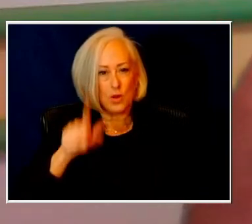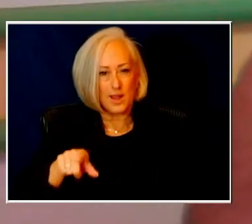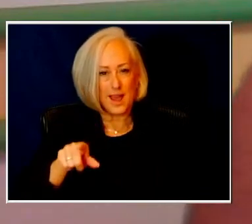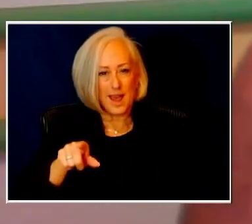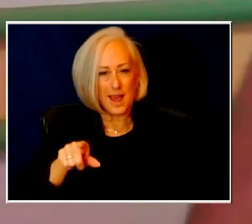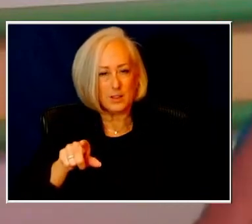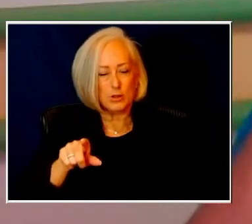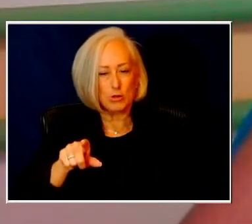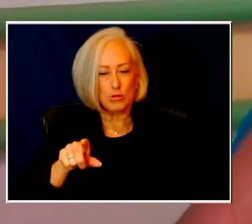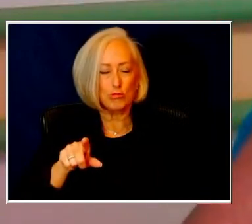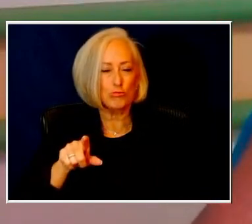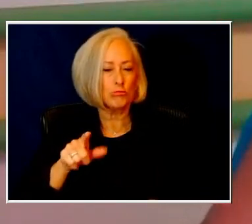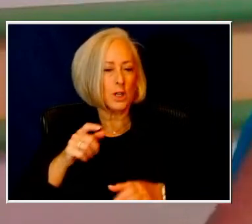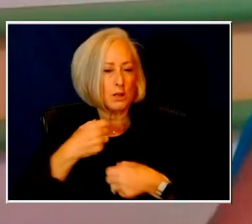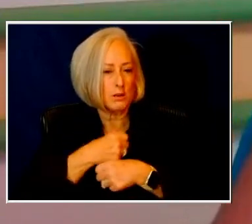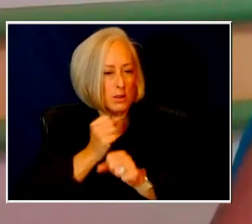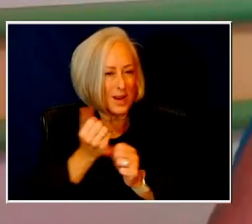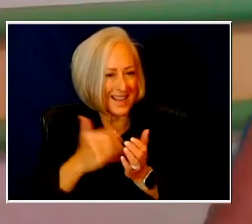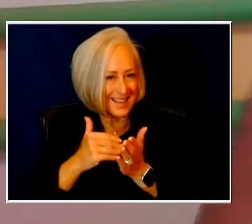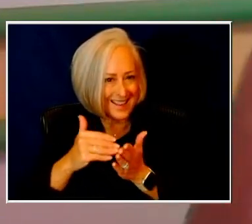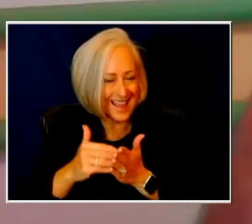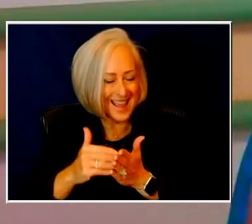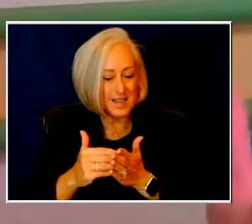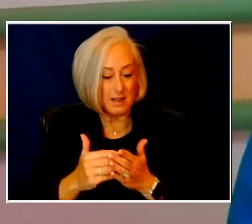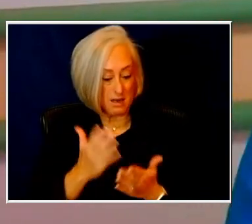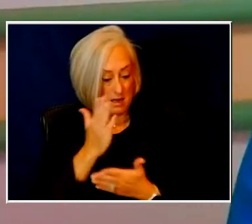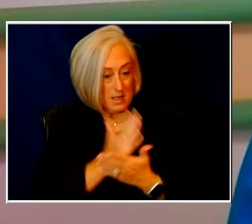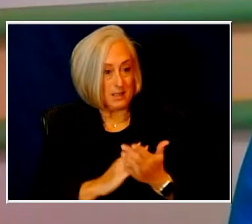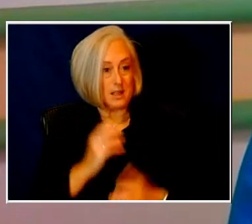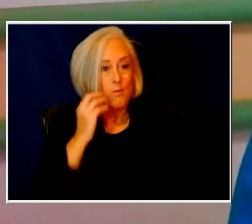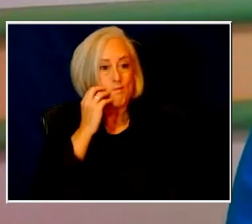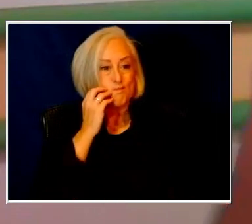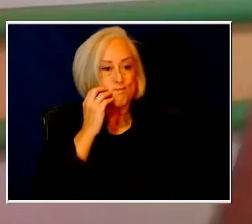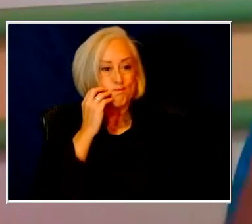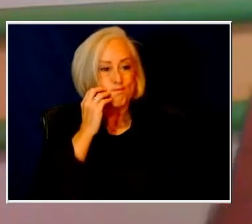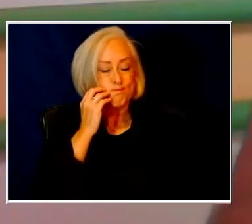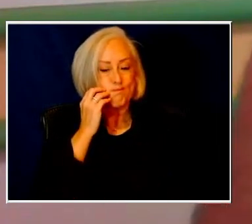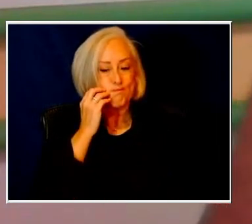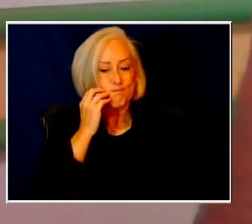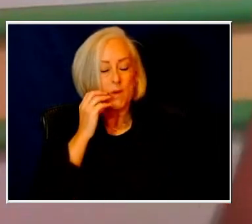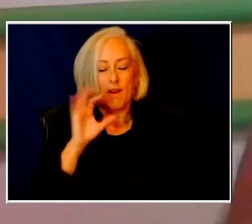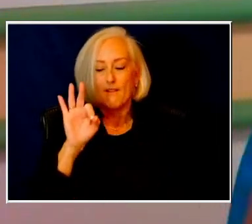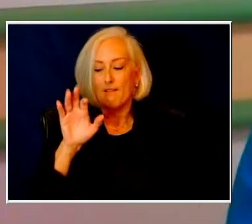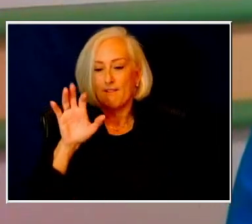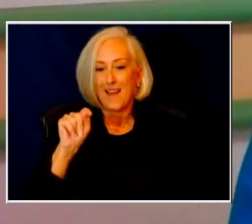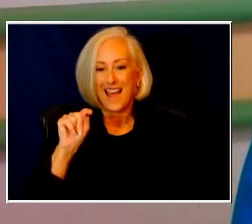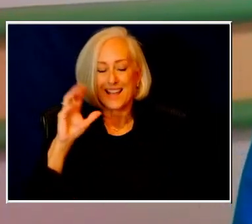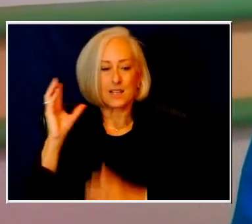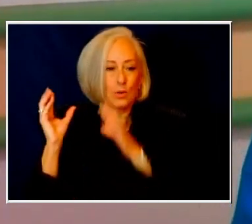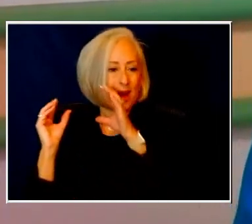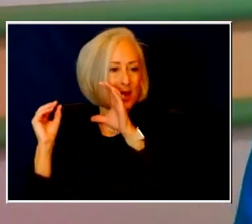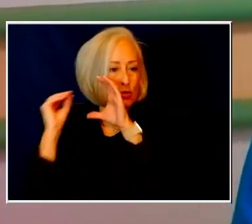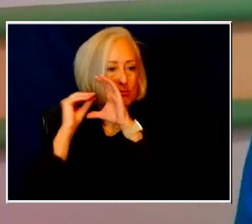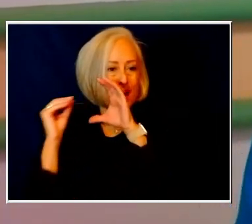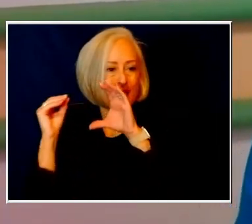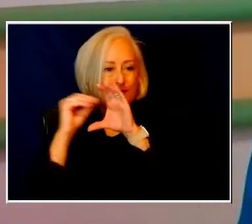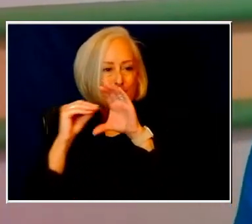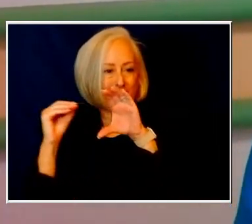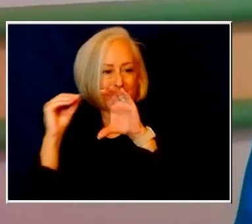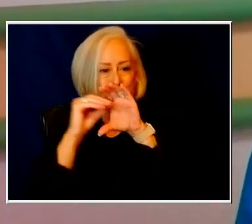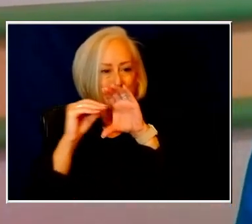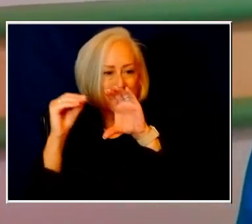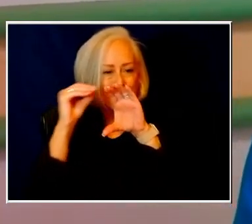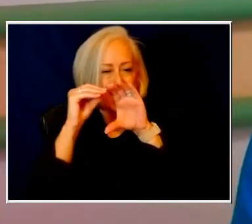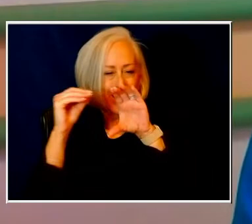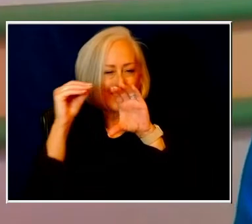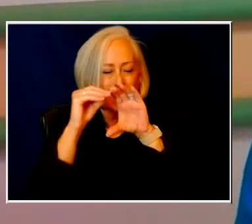some fat in there and had to repair the what would ultimately leak fluid, and that was one of